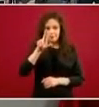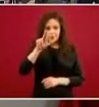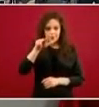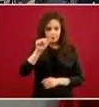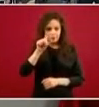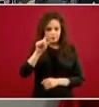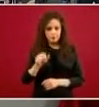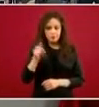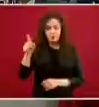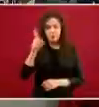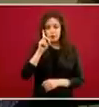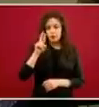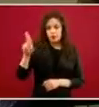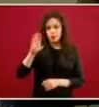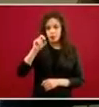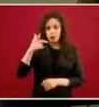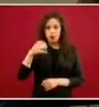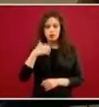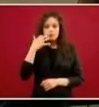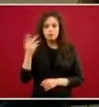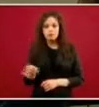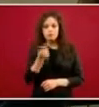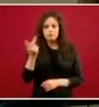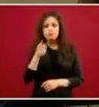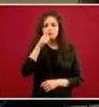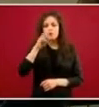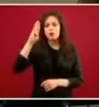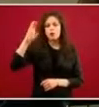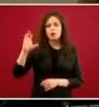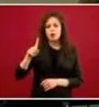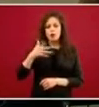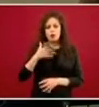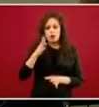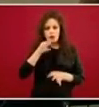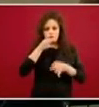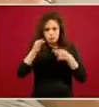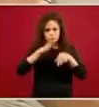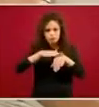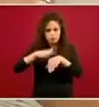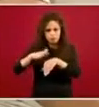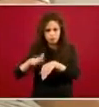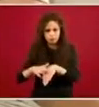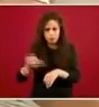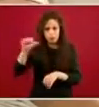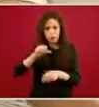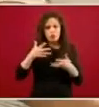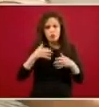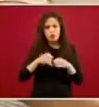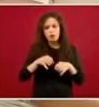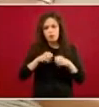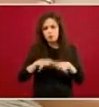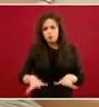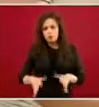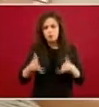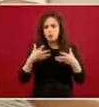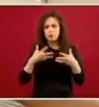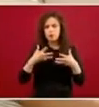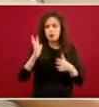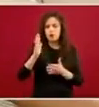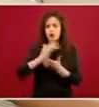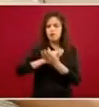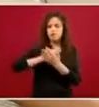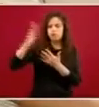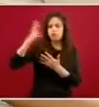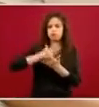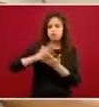Thank you. I would like to ask Dr. Borja, what are the news that you have